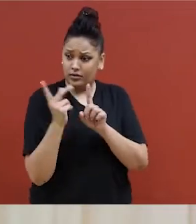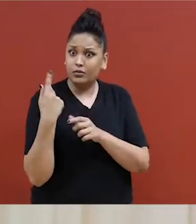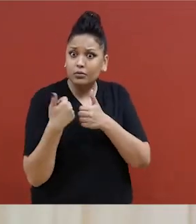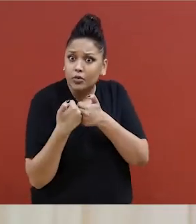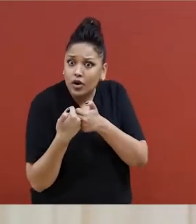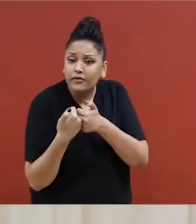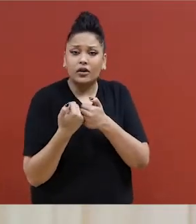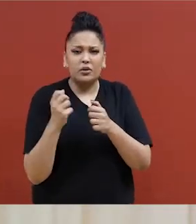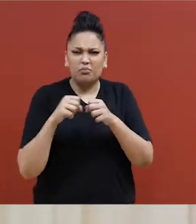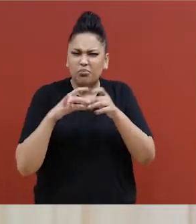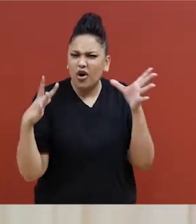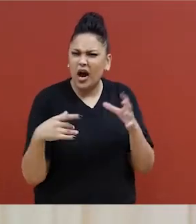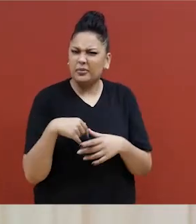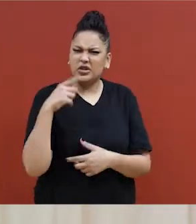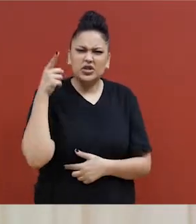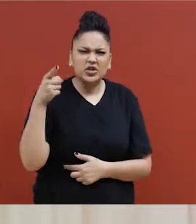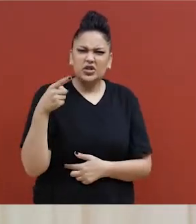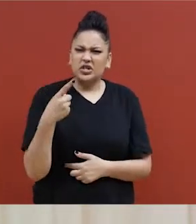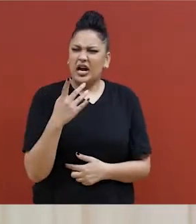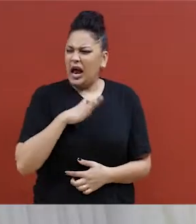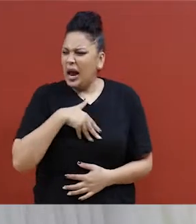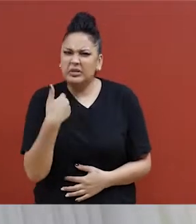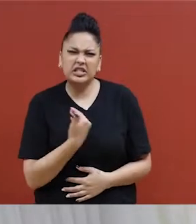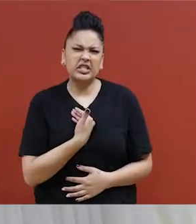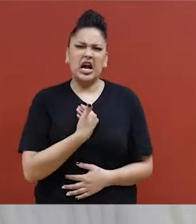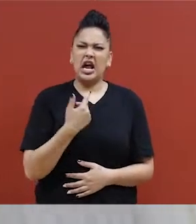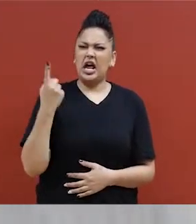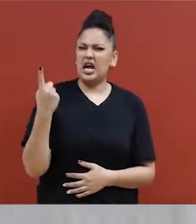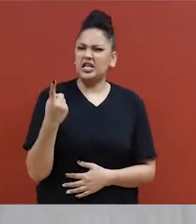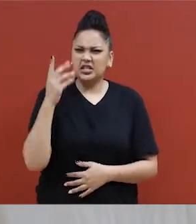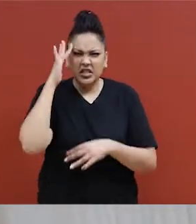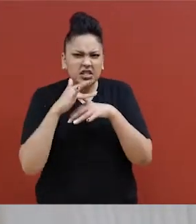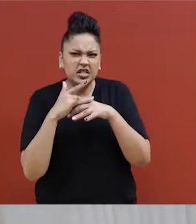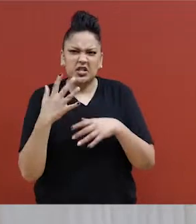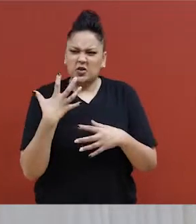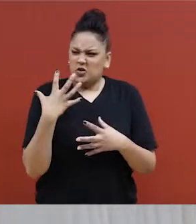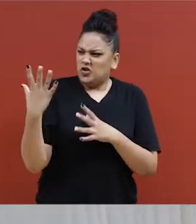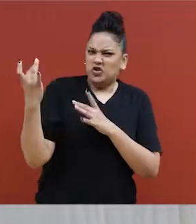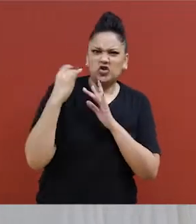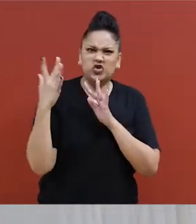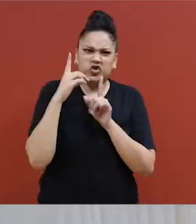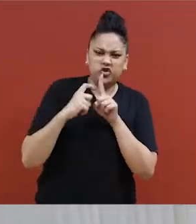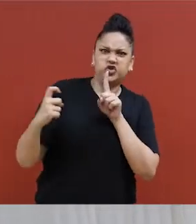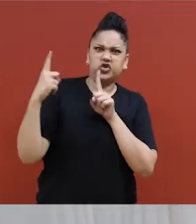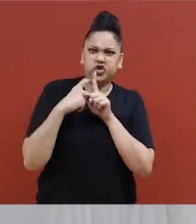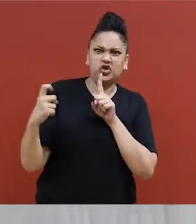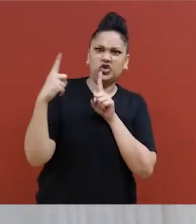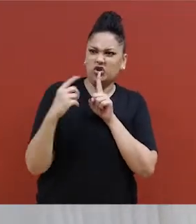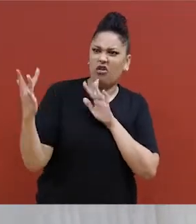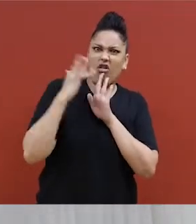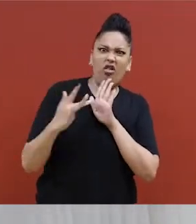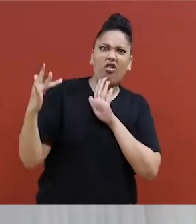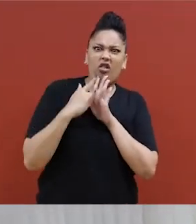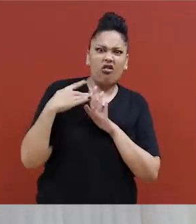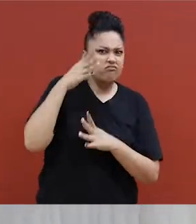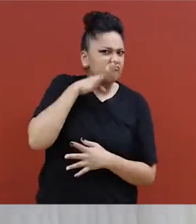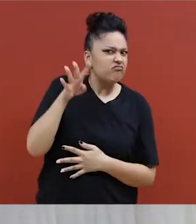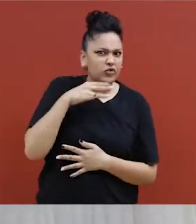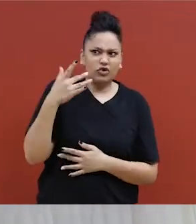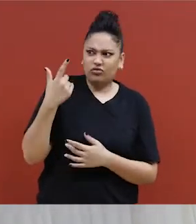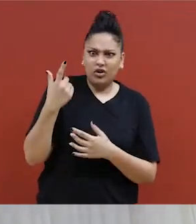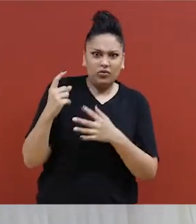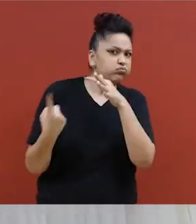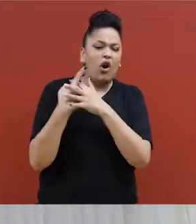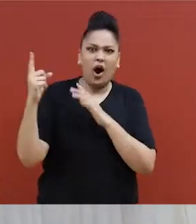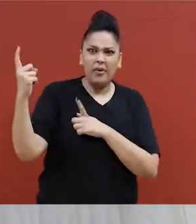ago, and let's say they weren't taking it well. They were becoming more and more aggressive, and they were leaning down